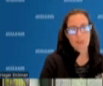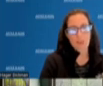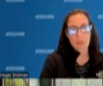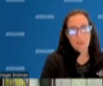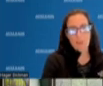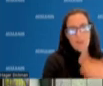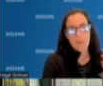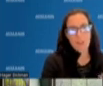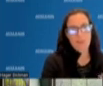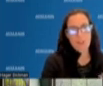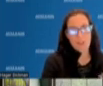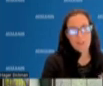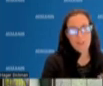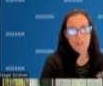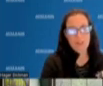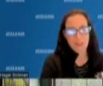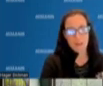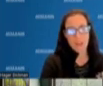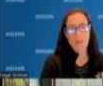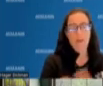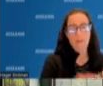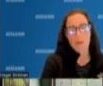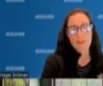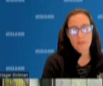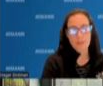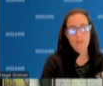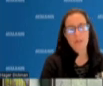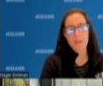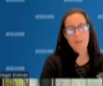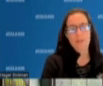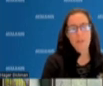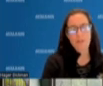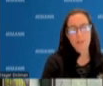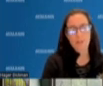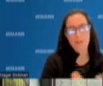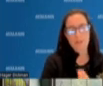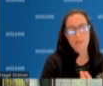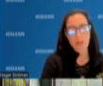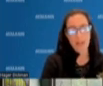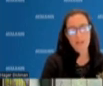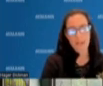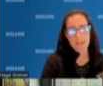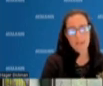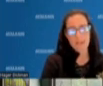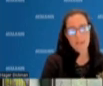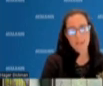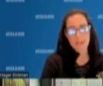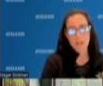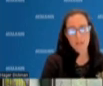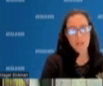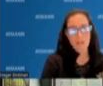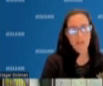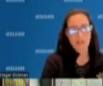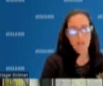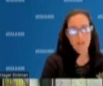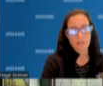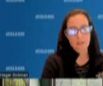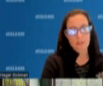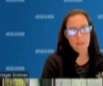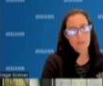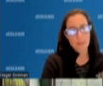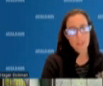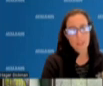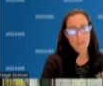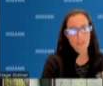people when we put administrative burdens, like work requirements, for example, how difficult it is for people to access services and what impact that